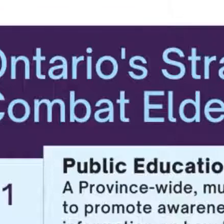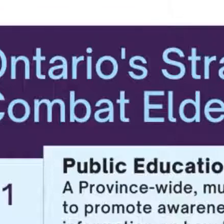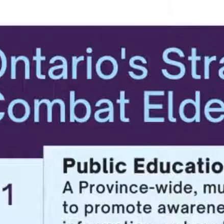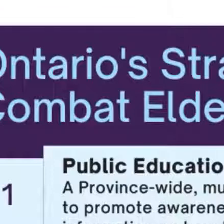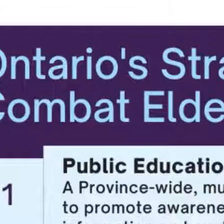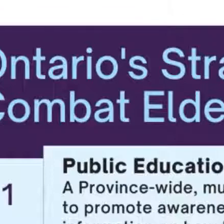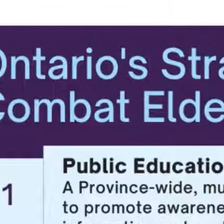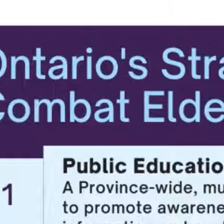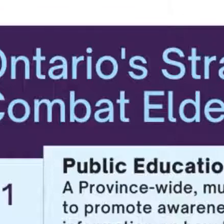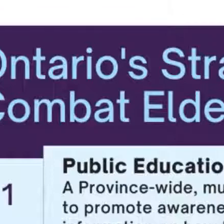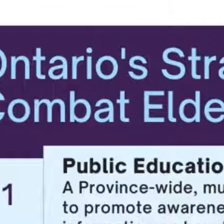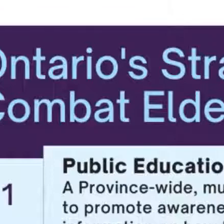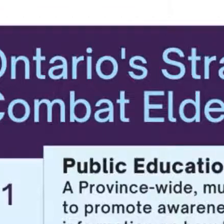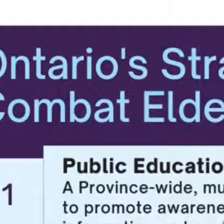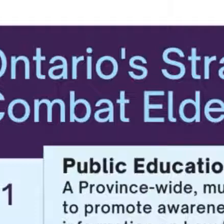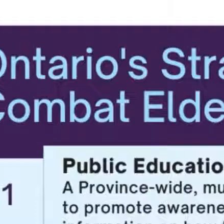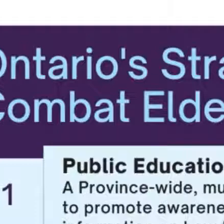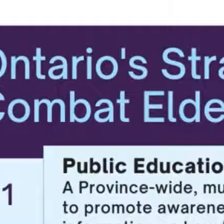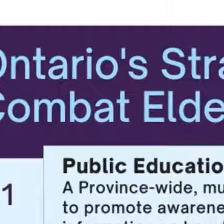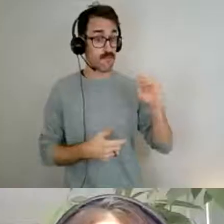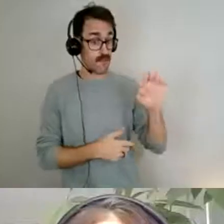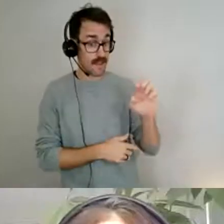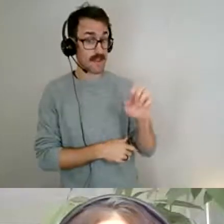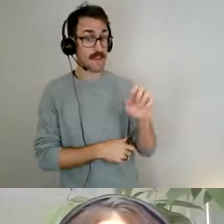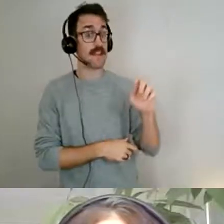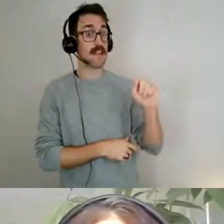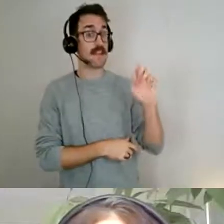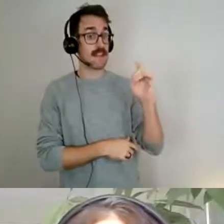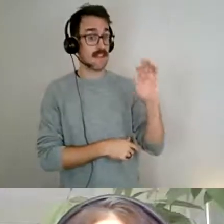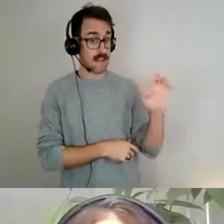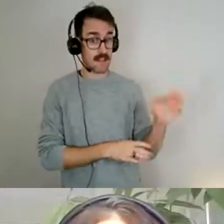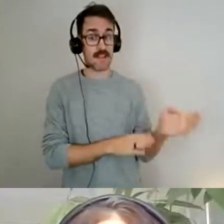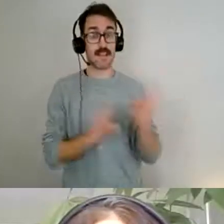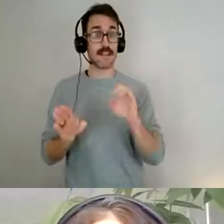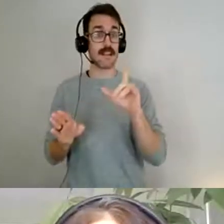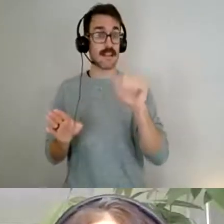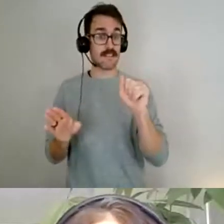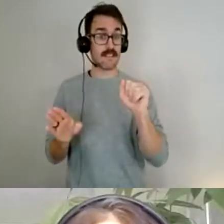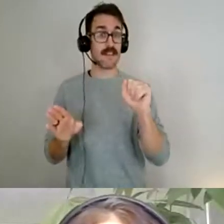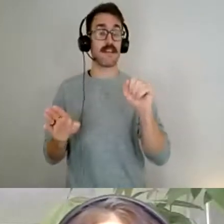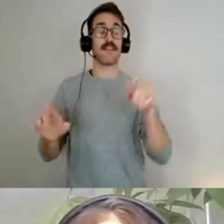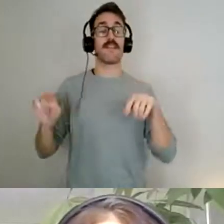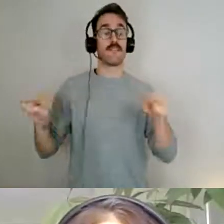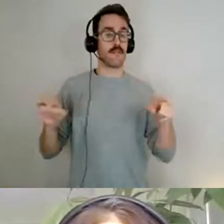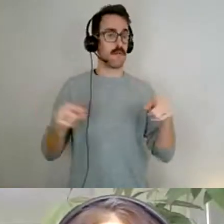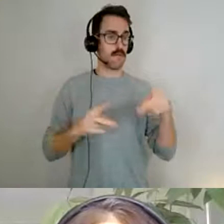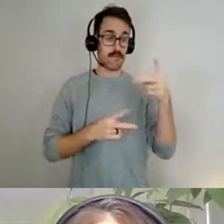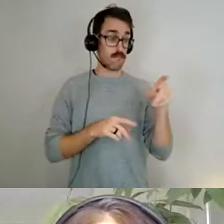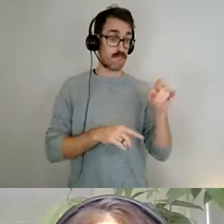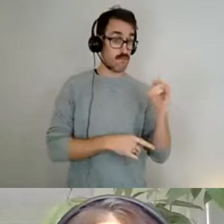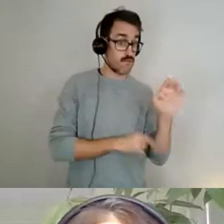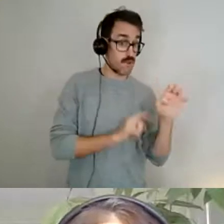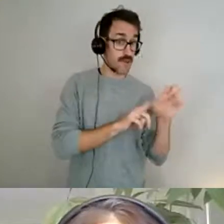are joined by Jane Teasdale and Lisa Tobio. Jane is the chairperson, is